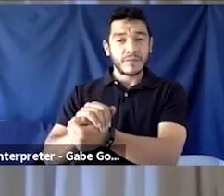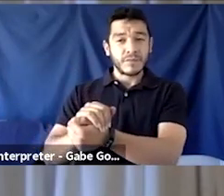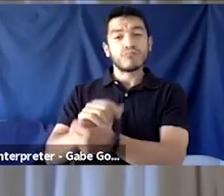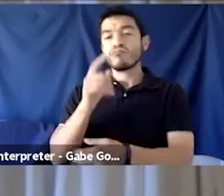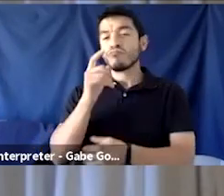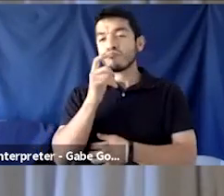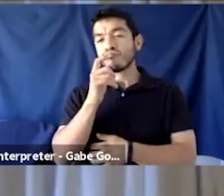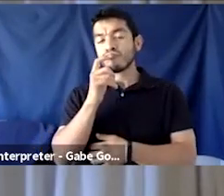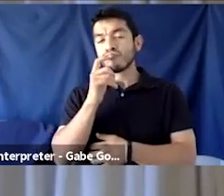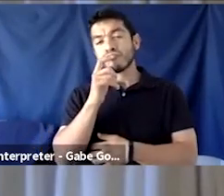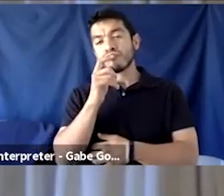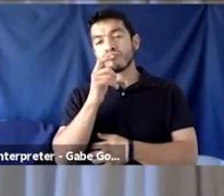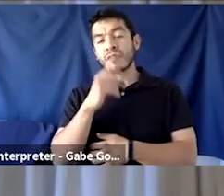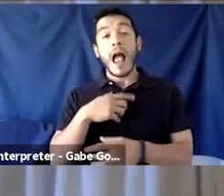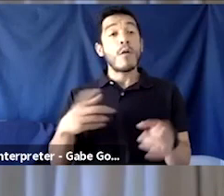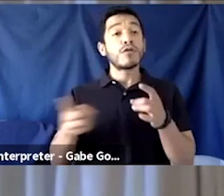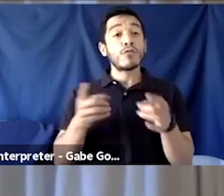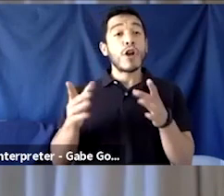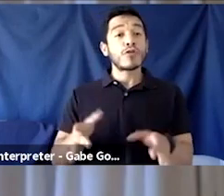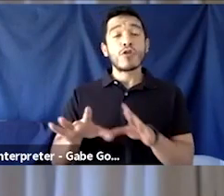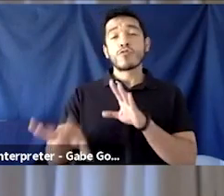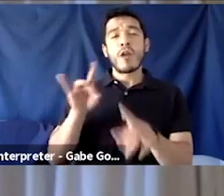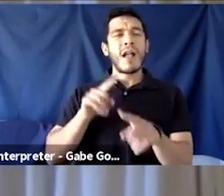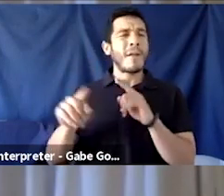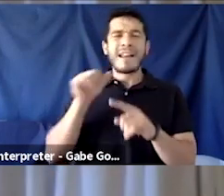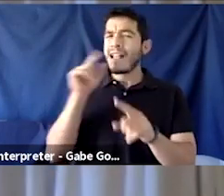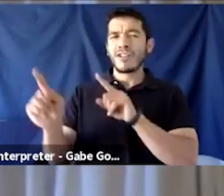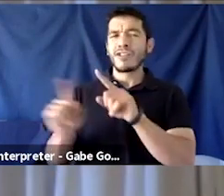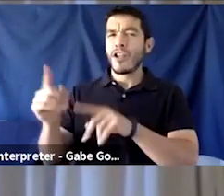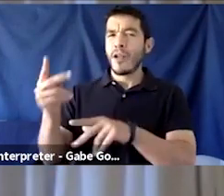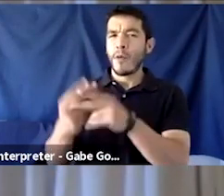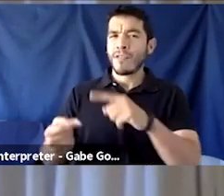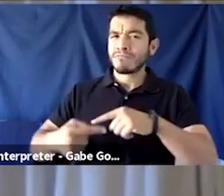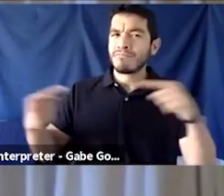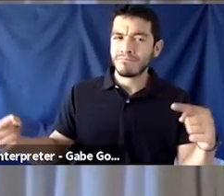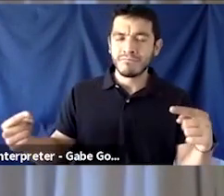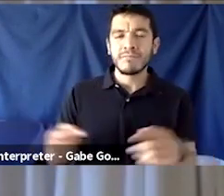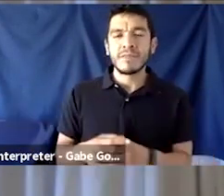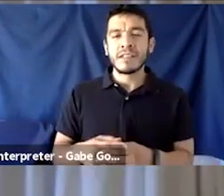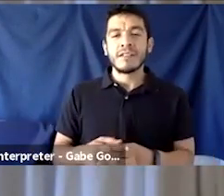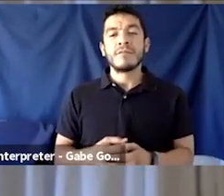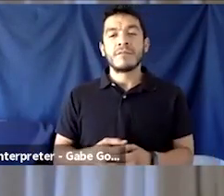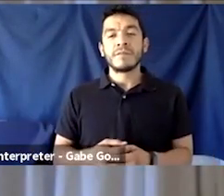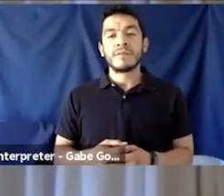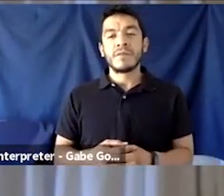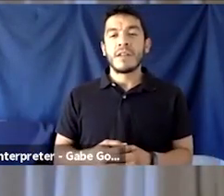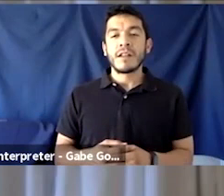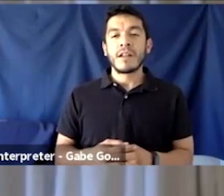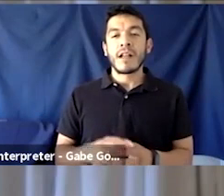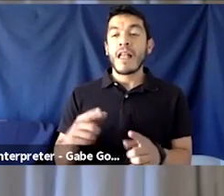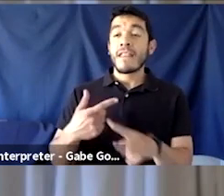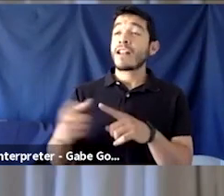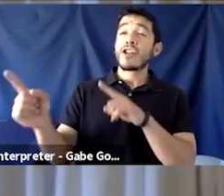who I was the director's choice, but not his choice. And there was a competition between he and the director. He proceeded to then tell